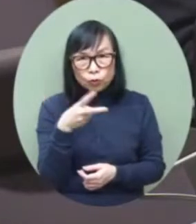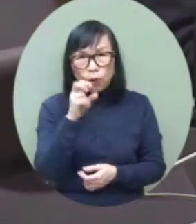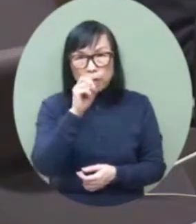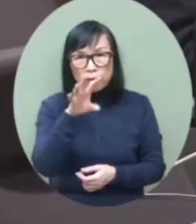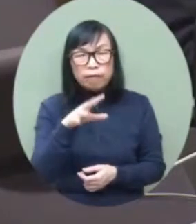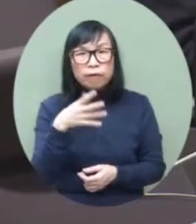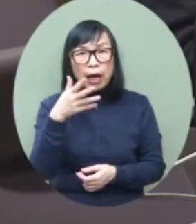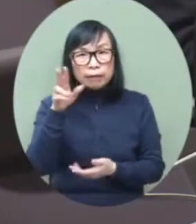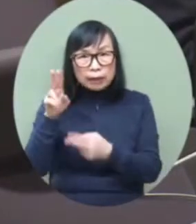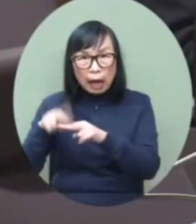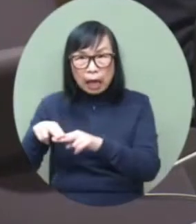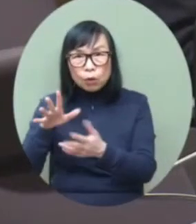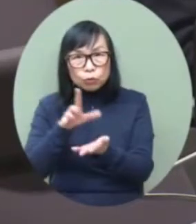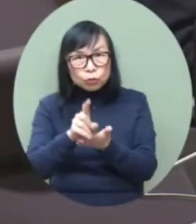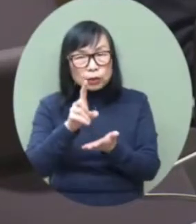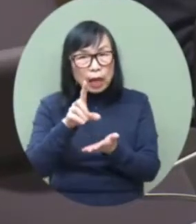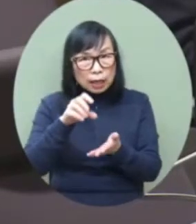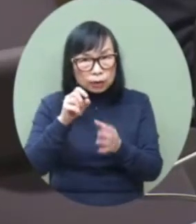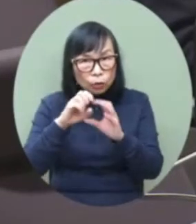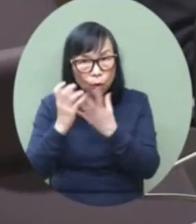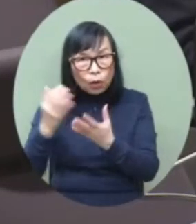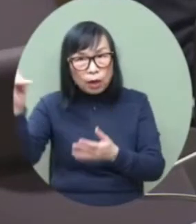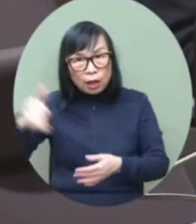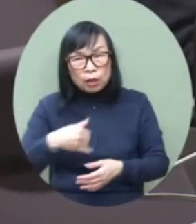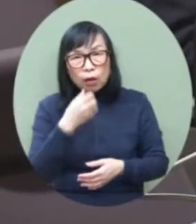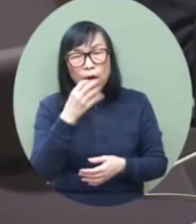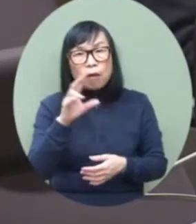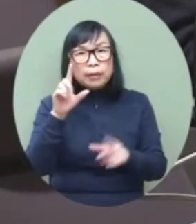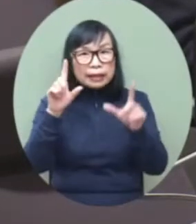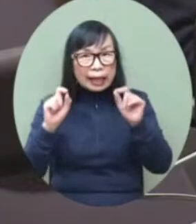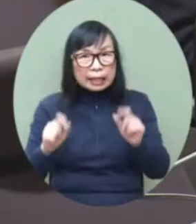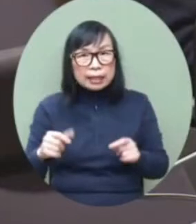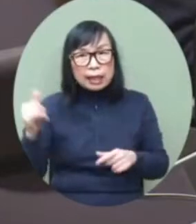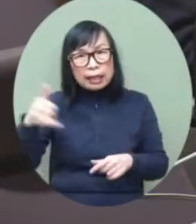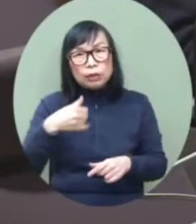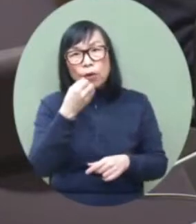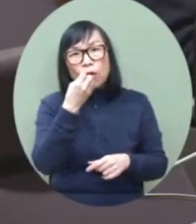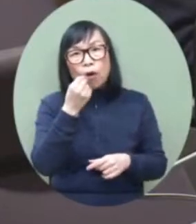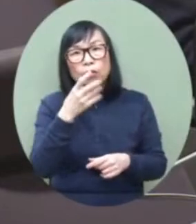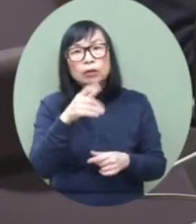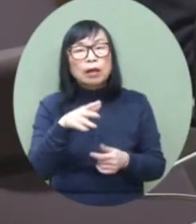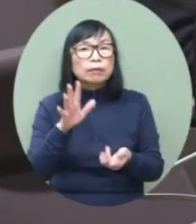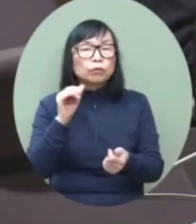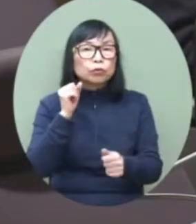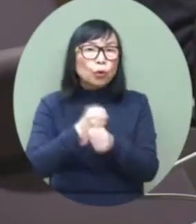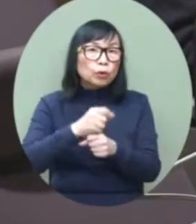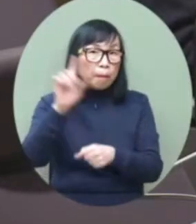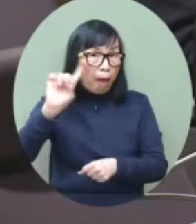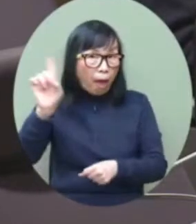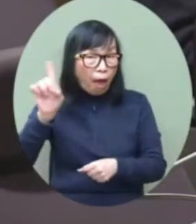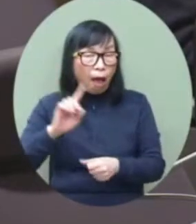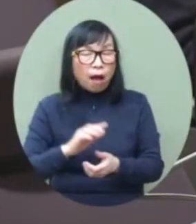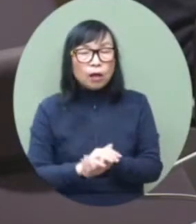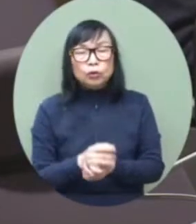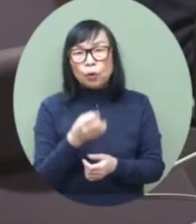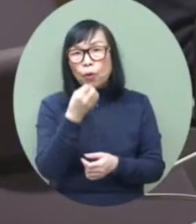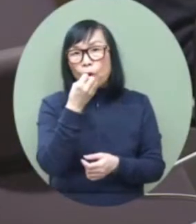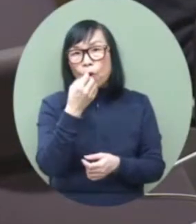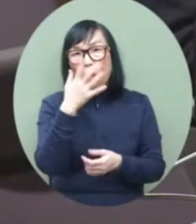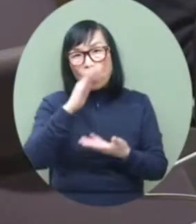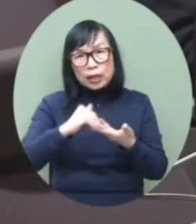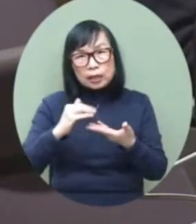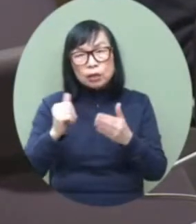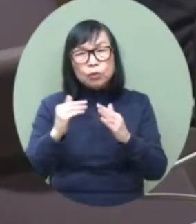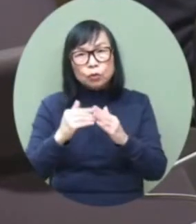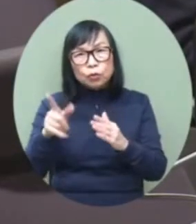in individual districts? That there are mainland experts arriving in Hong Kong. What sort of role do they play in